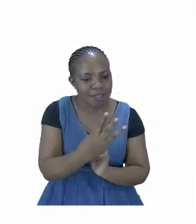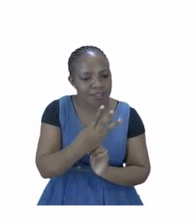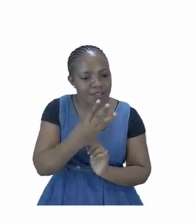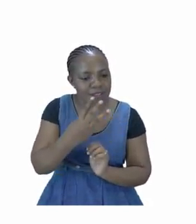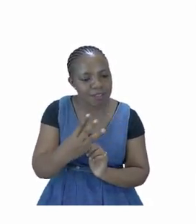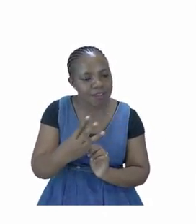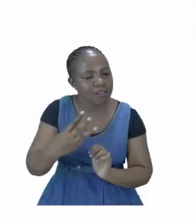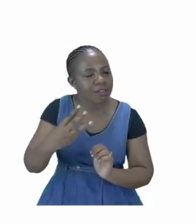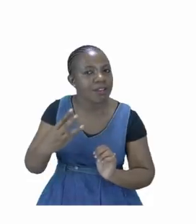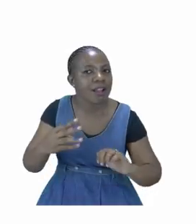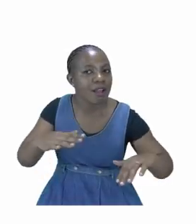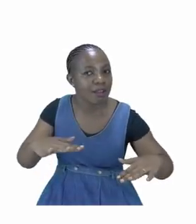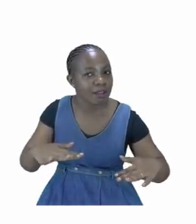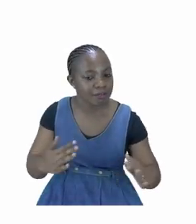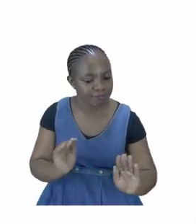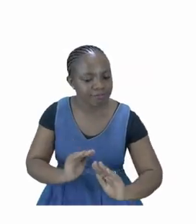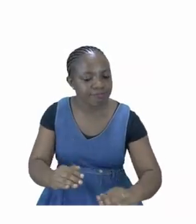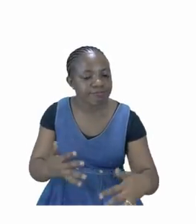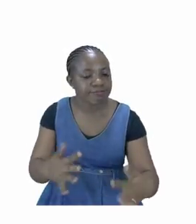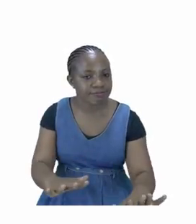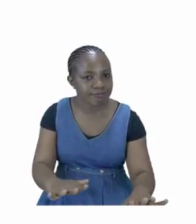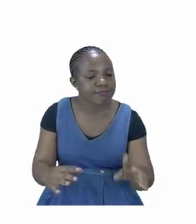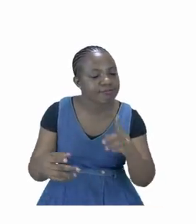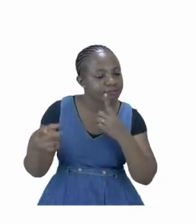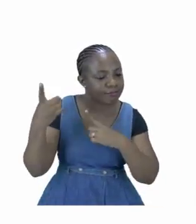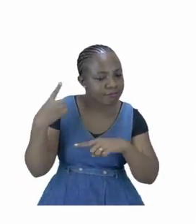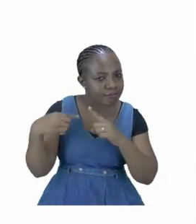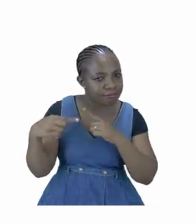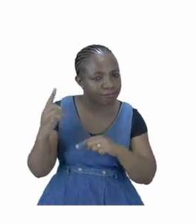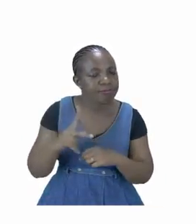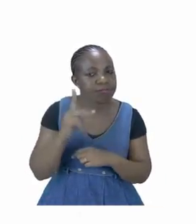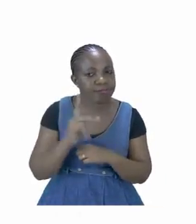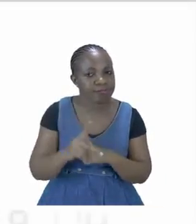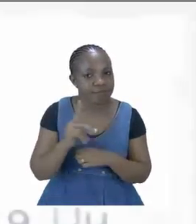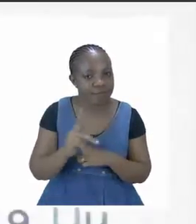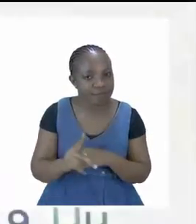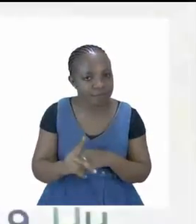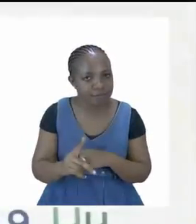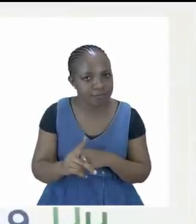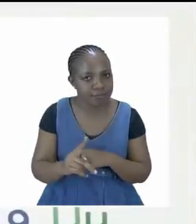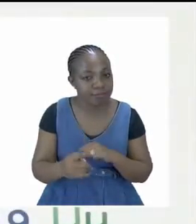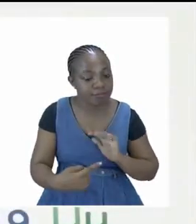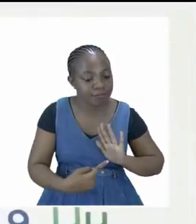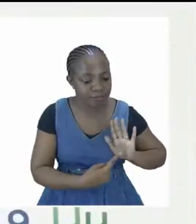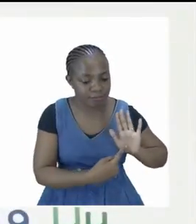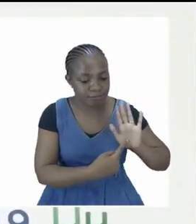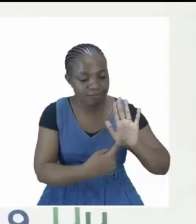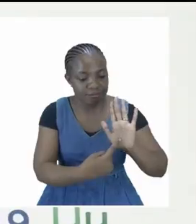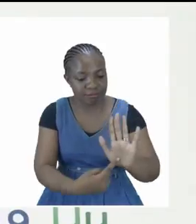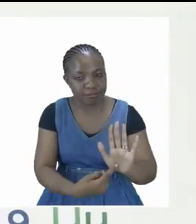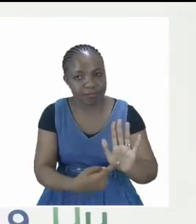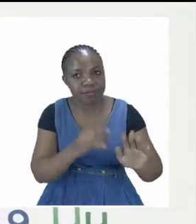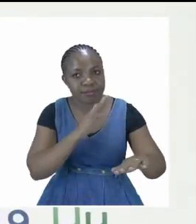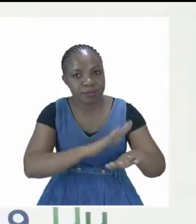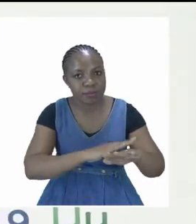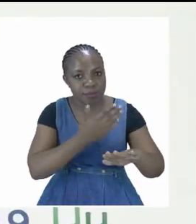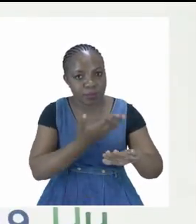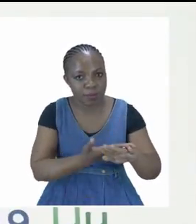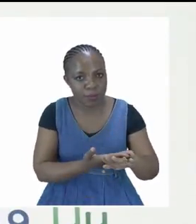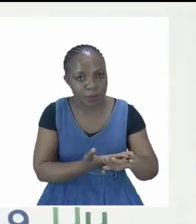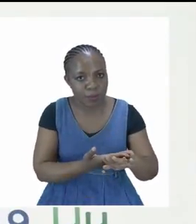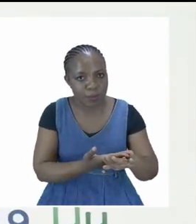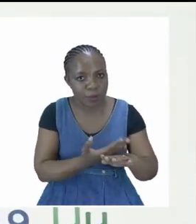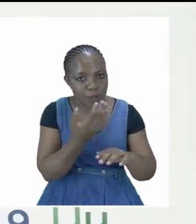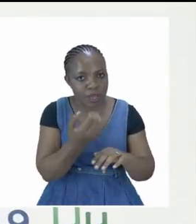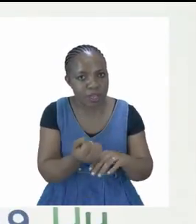it again. If you look at me at the board, I have my 3 counters. Here they